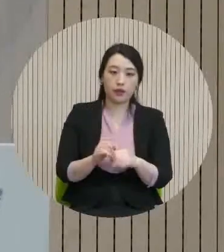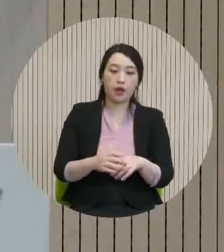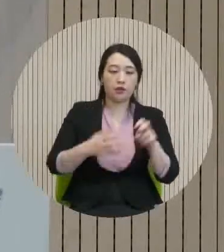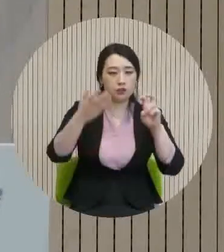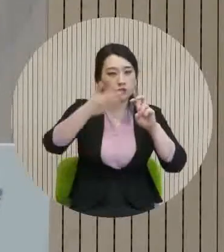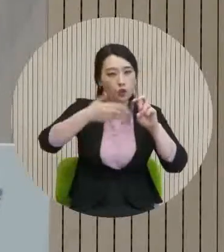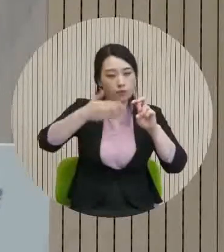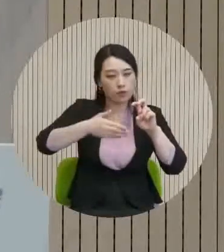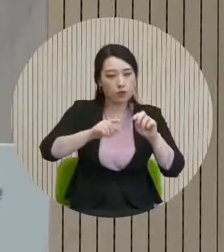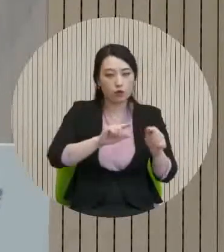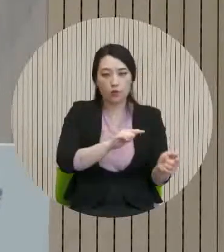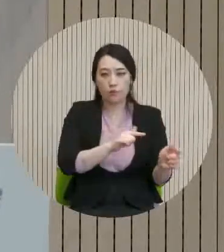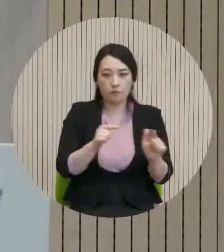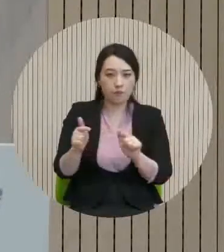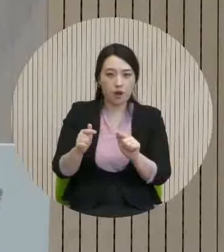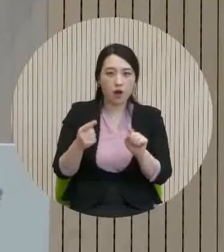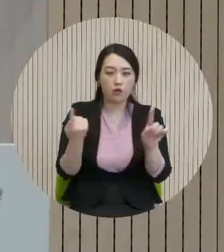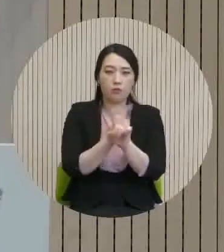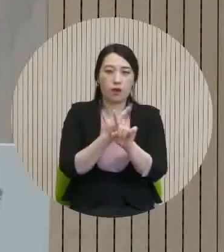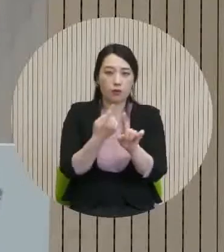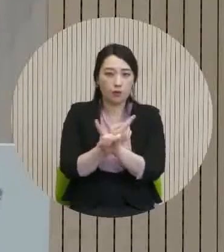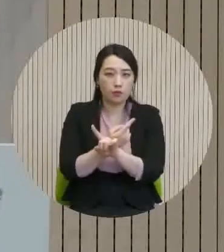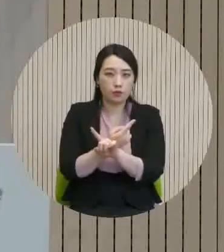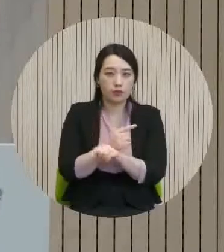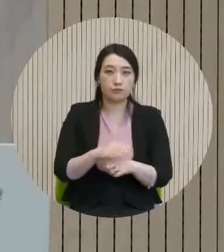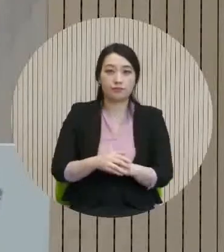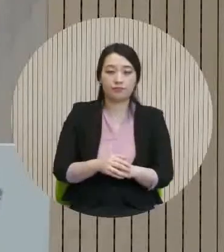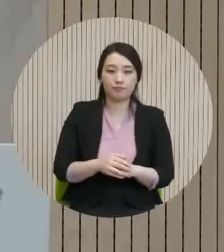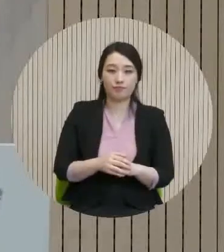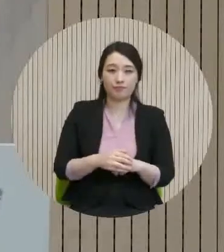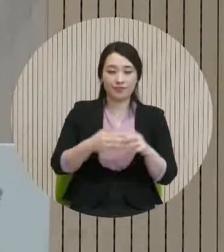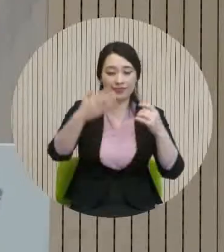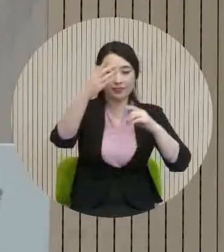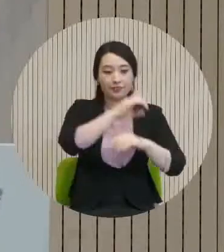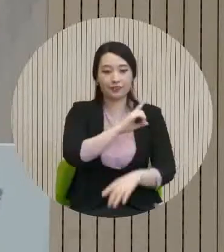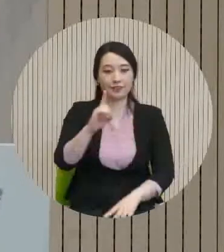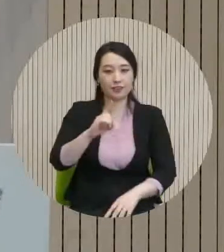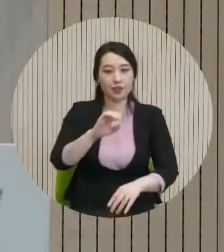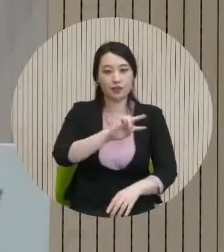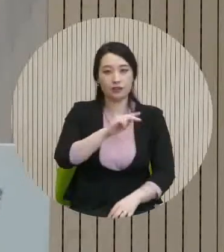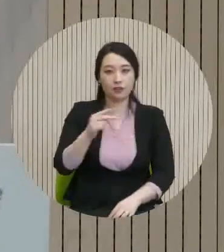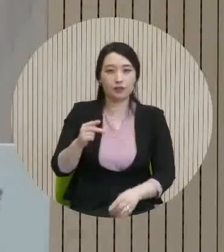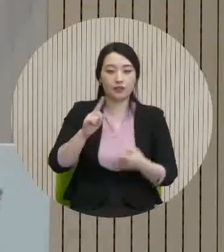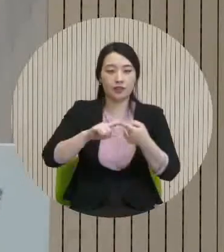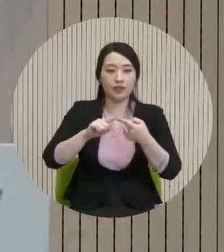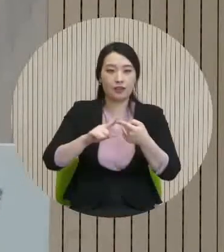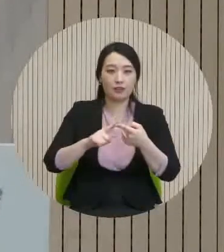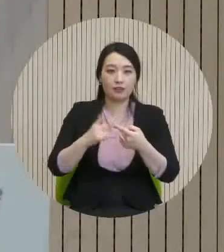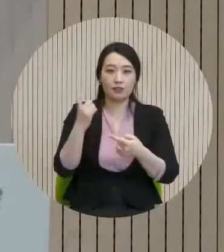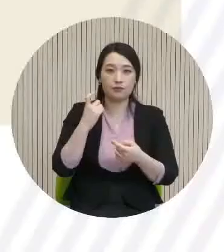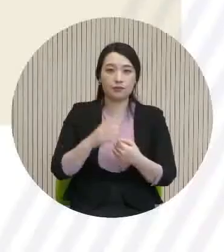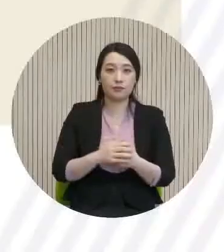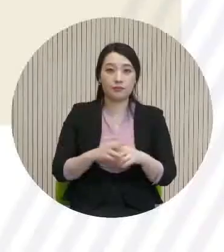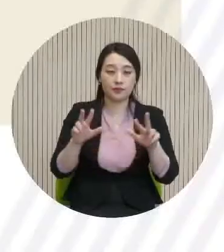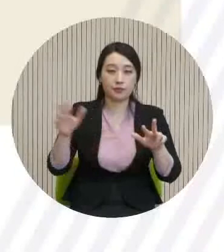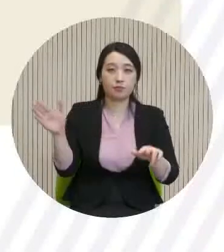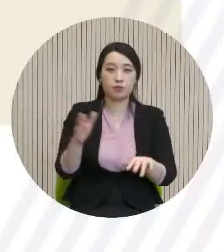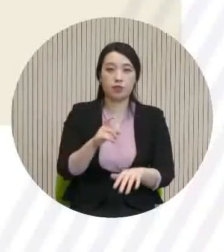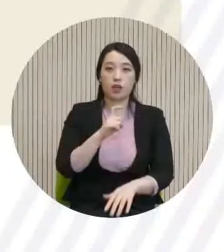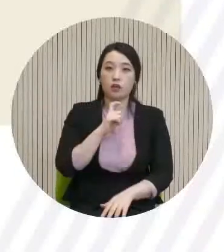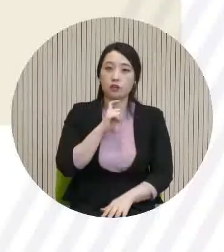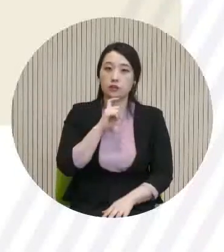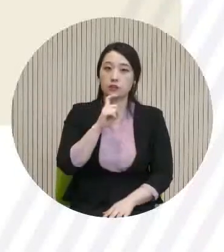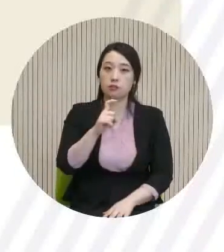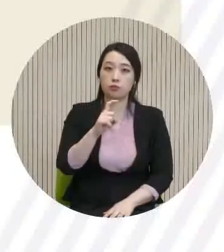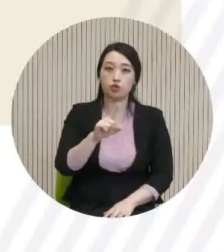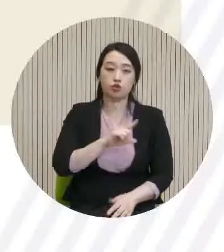The Korean society is digitalized, and the reading and digital literacies were presented